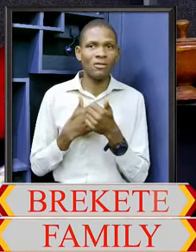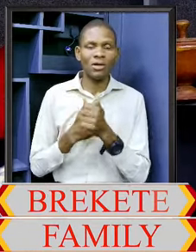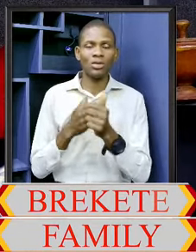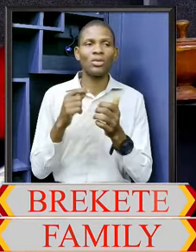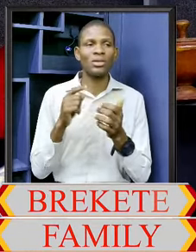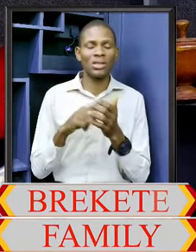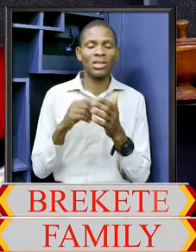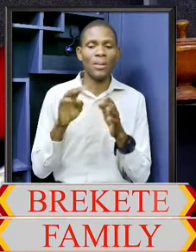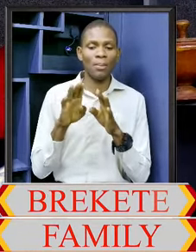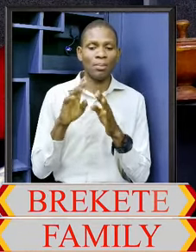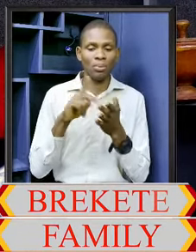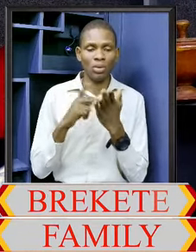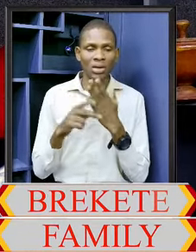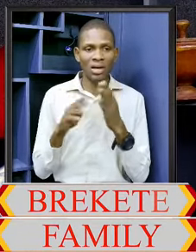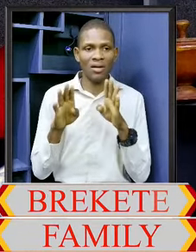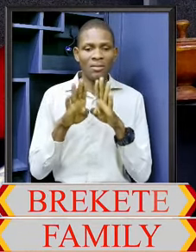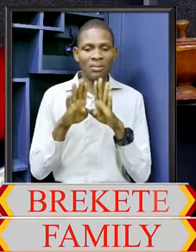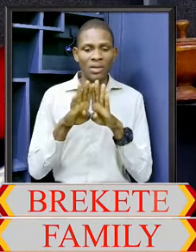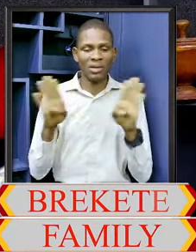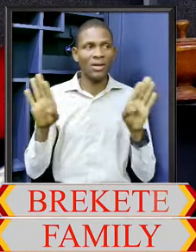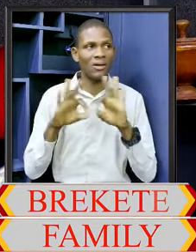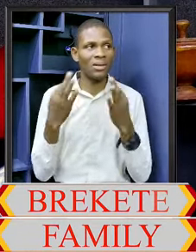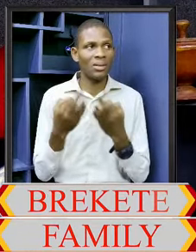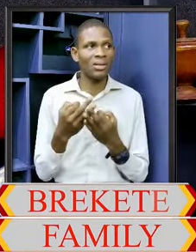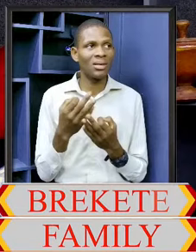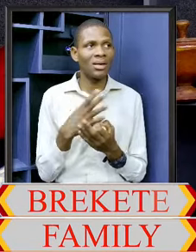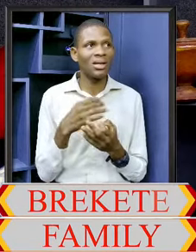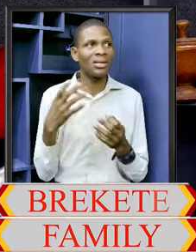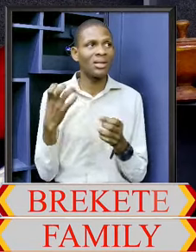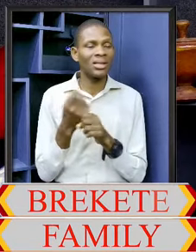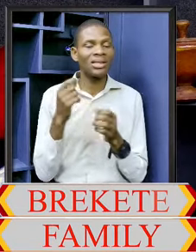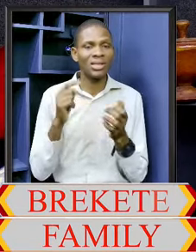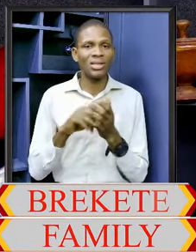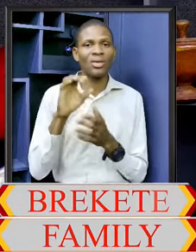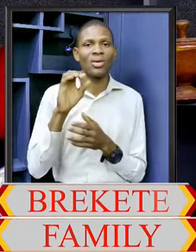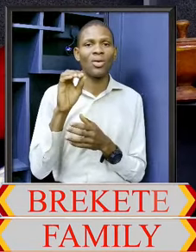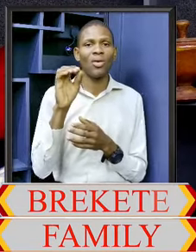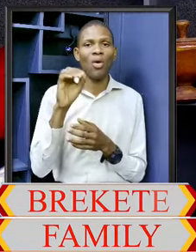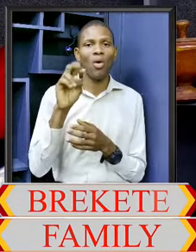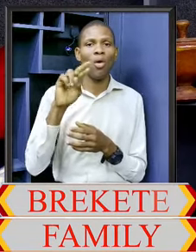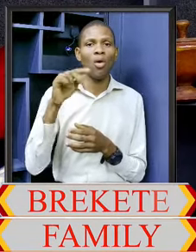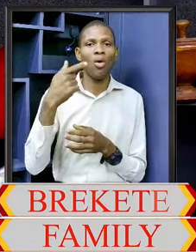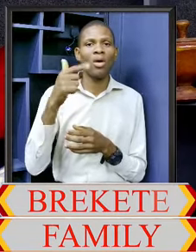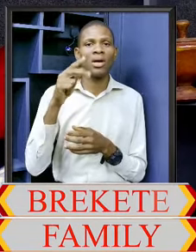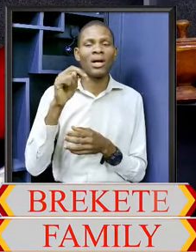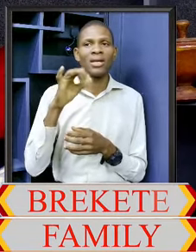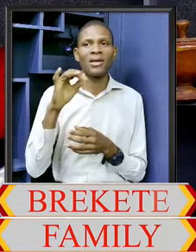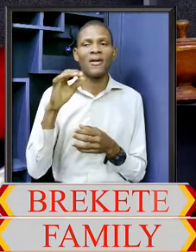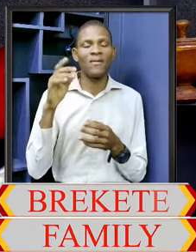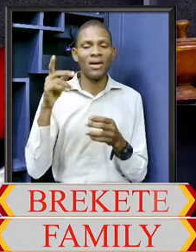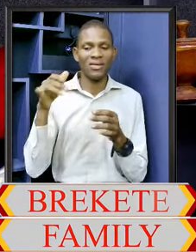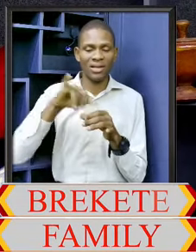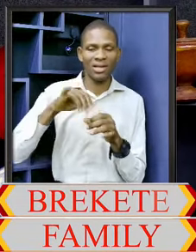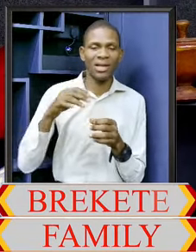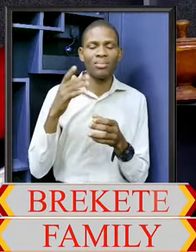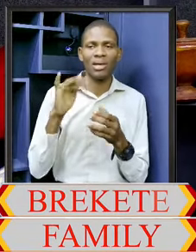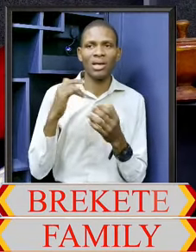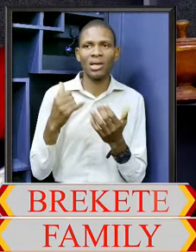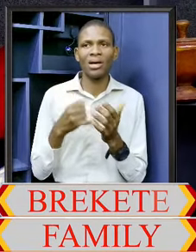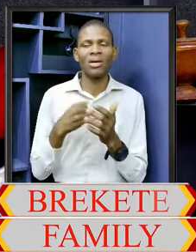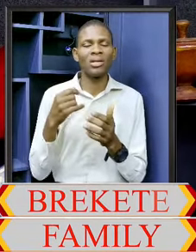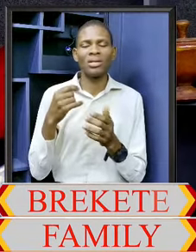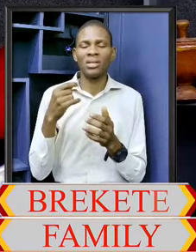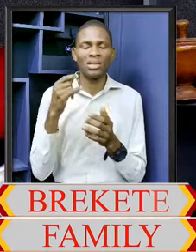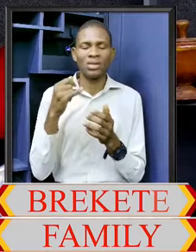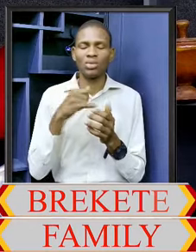this program, Brekete Family, hear this, can't take this organic fertilizer, go take and plant. By now, you no go day like that.